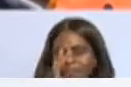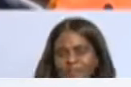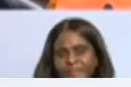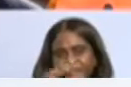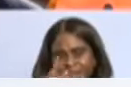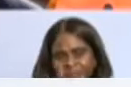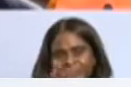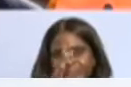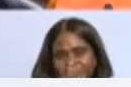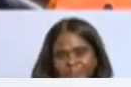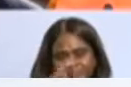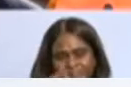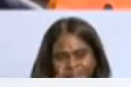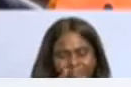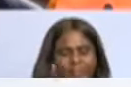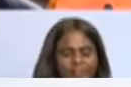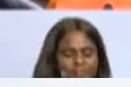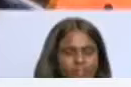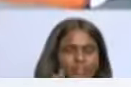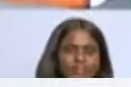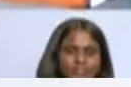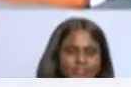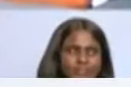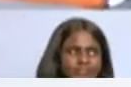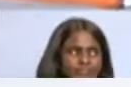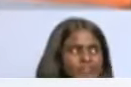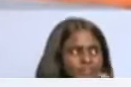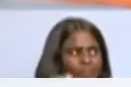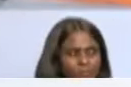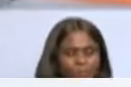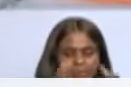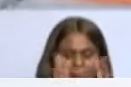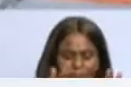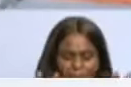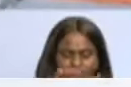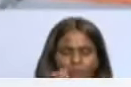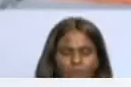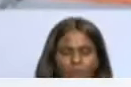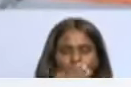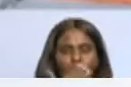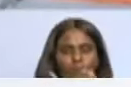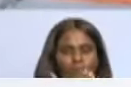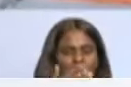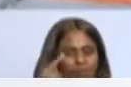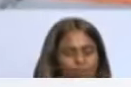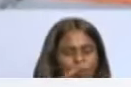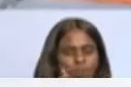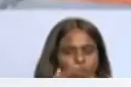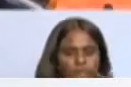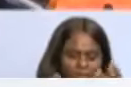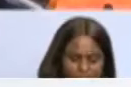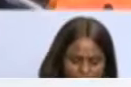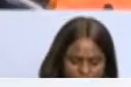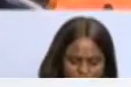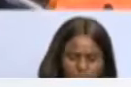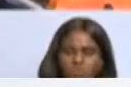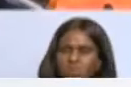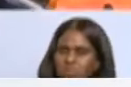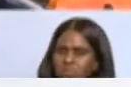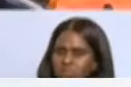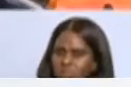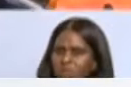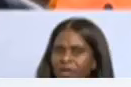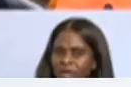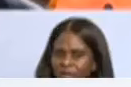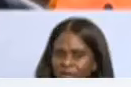Speaker, railway transport remains the most cost-effective mode for the haulage of heavy and bulk cargo. In this